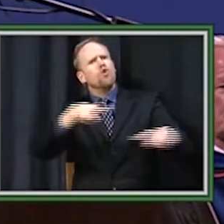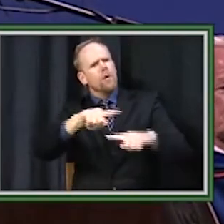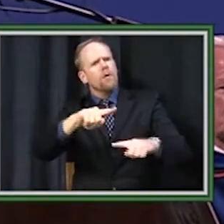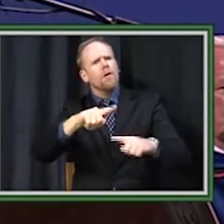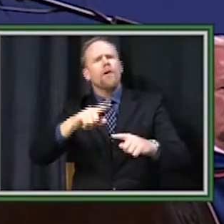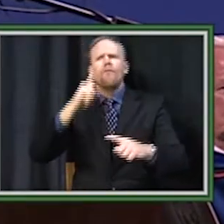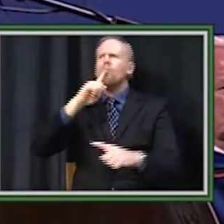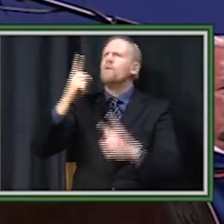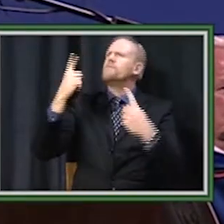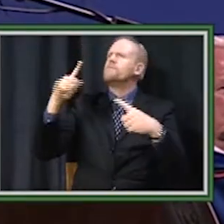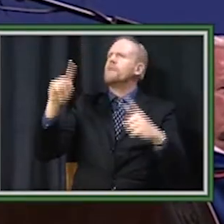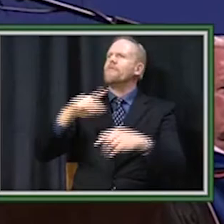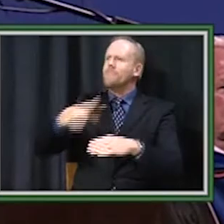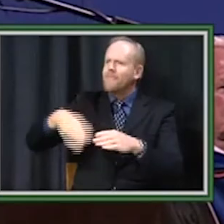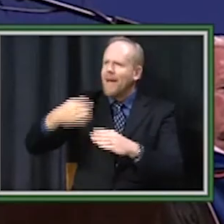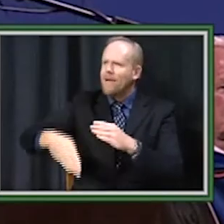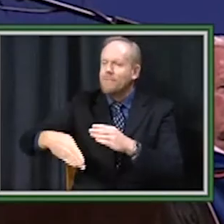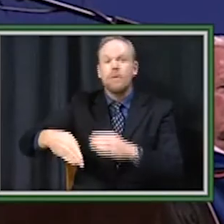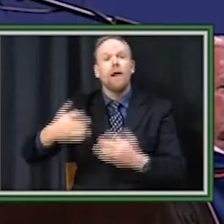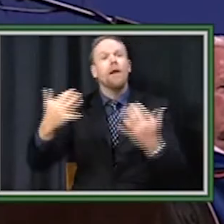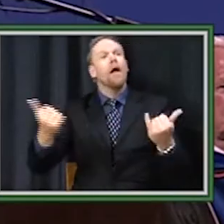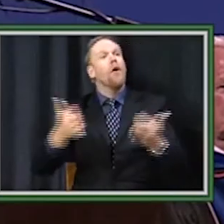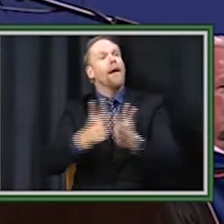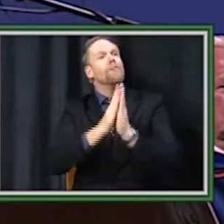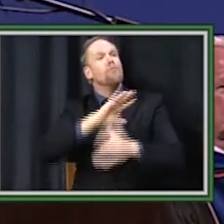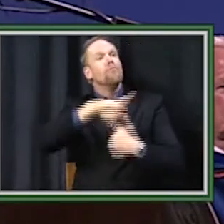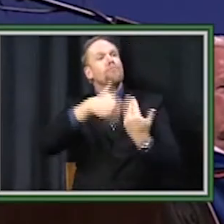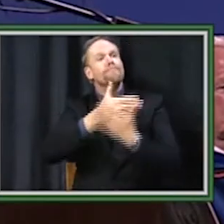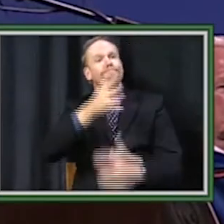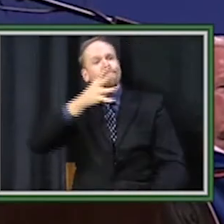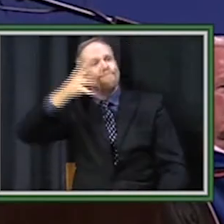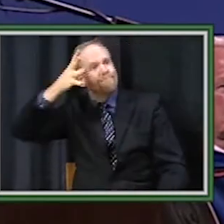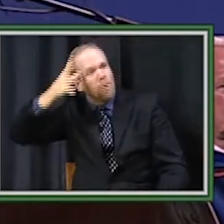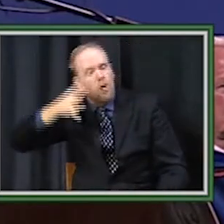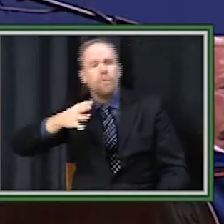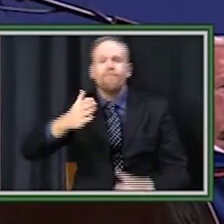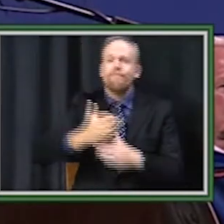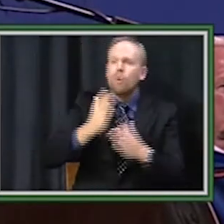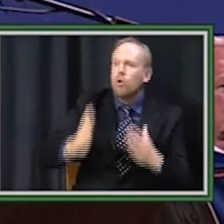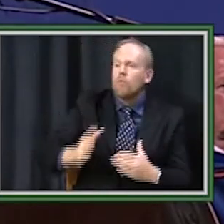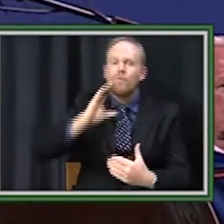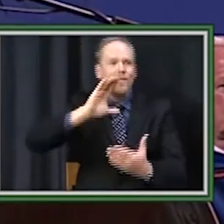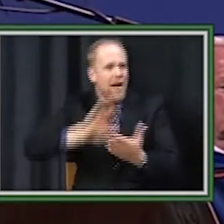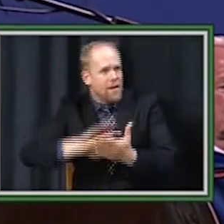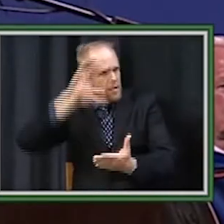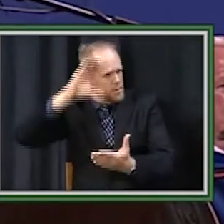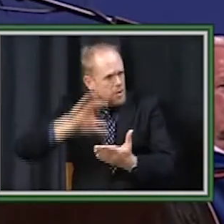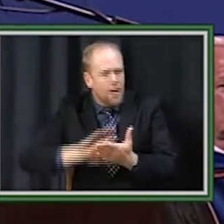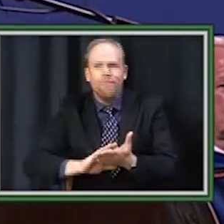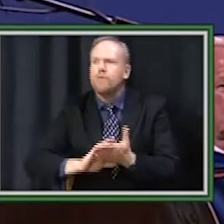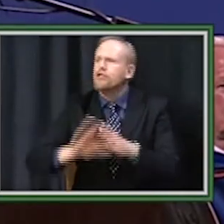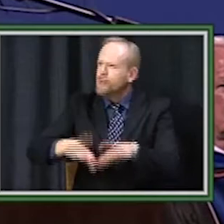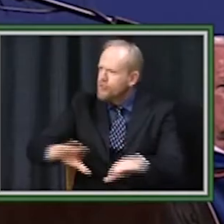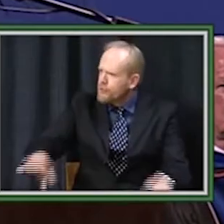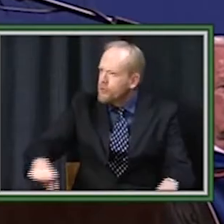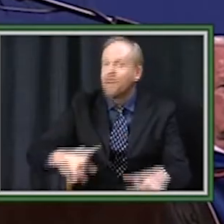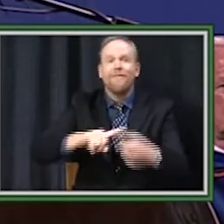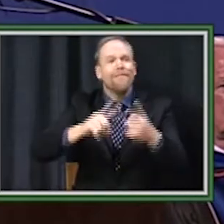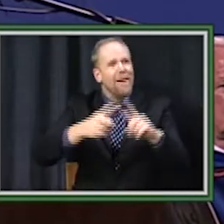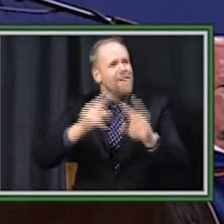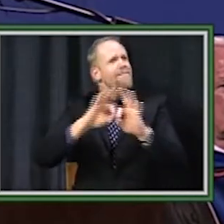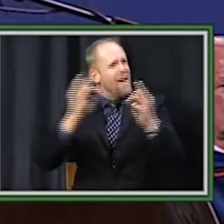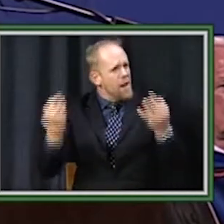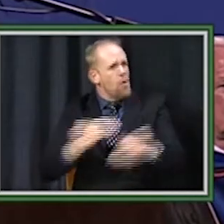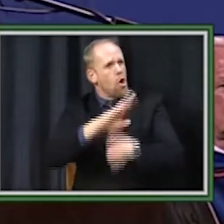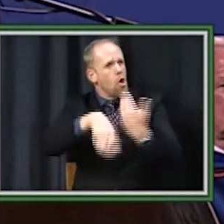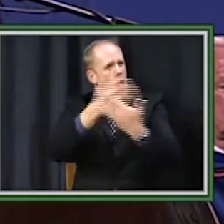successful conclusion. Parents, partners, wives, husbands, children, friends of the graduates, I invite you to stand and